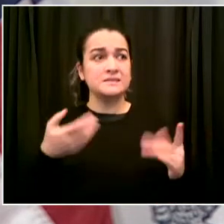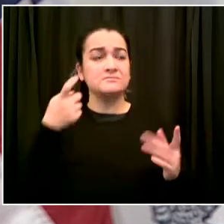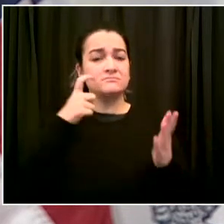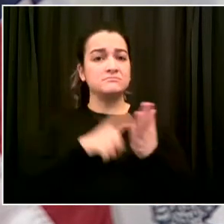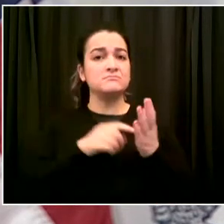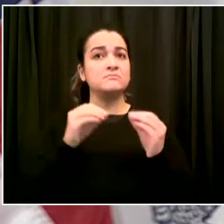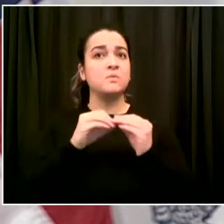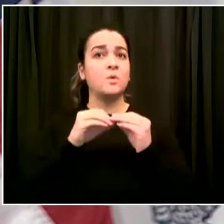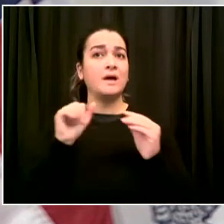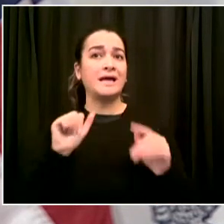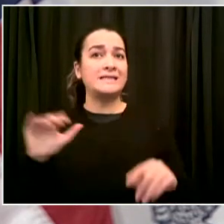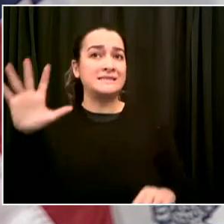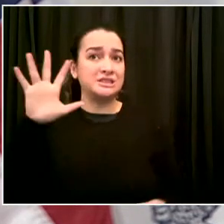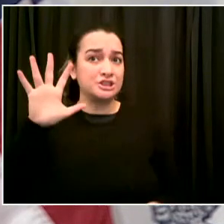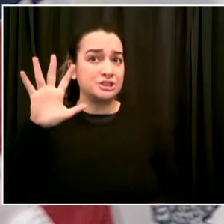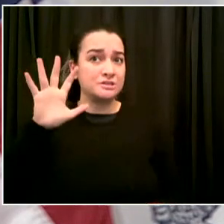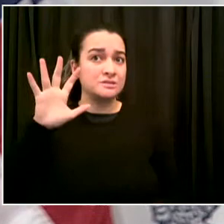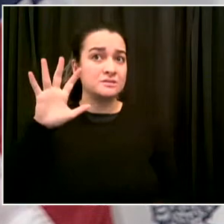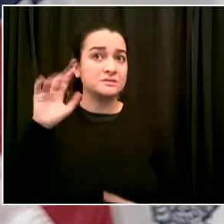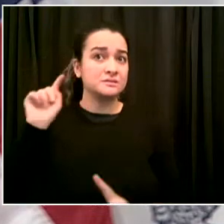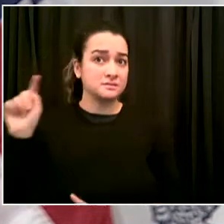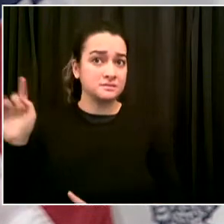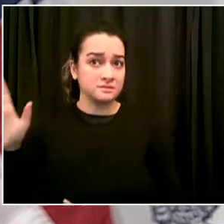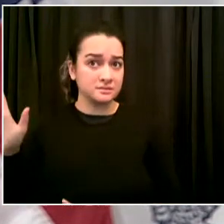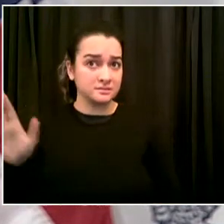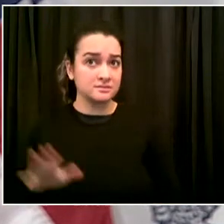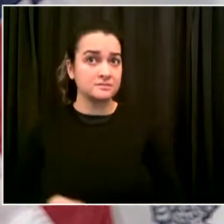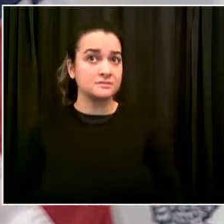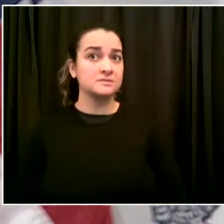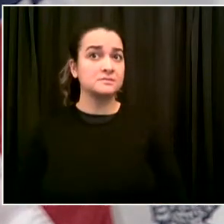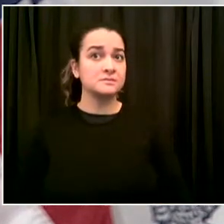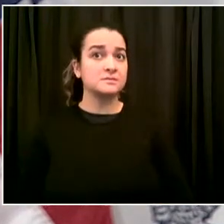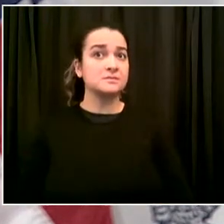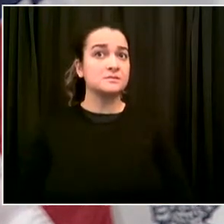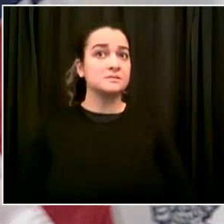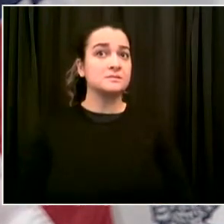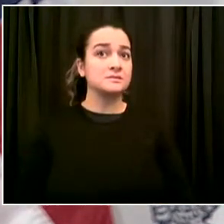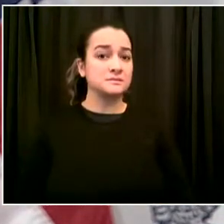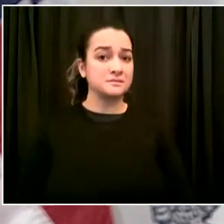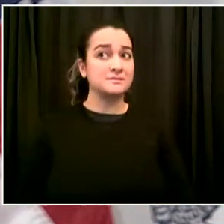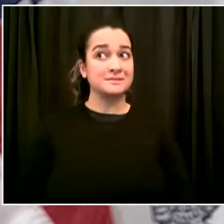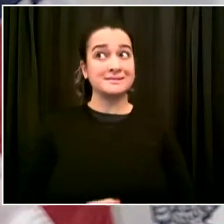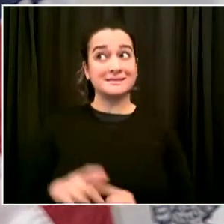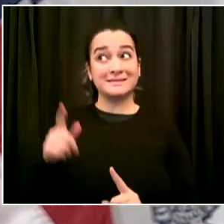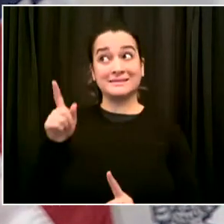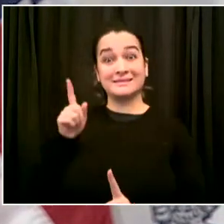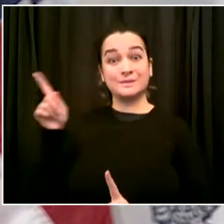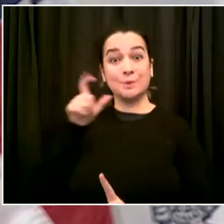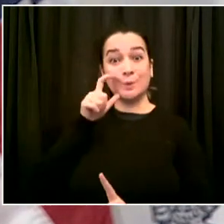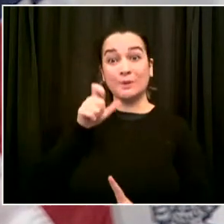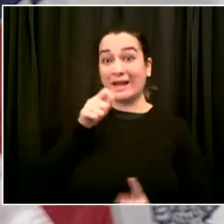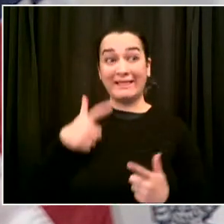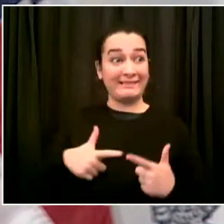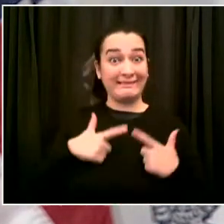suburban New Yorkers coming into the city to get their shots on the private health systems? It's a good question for sure.